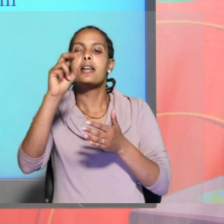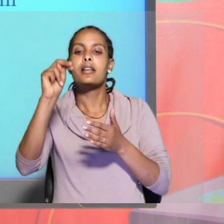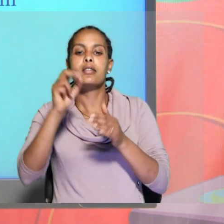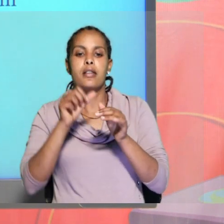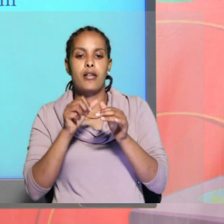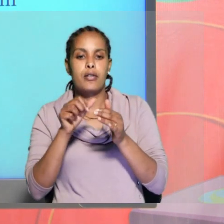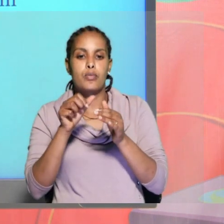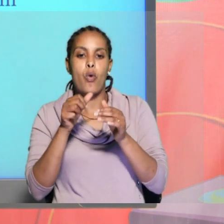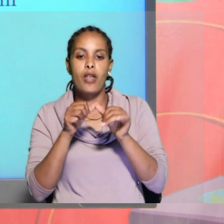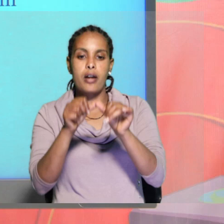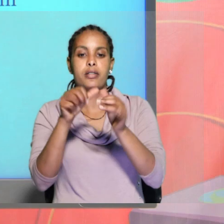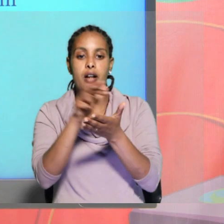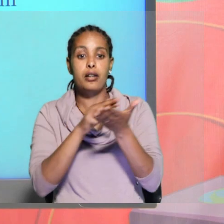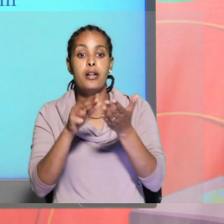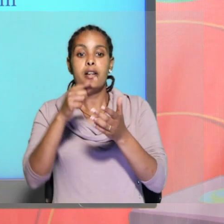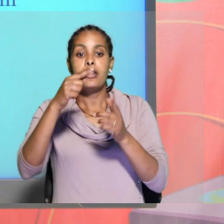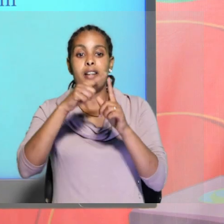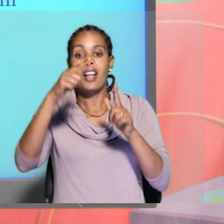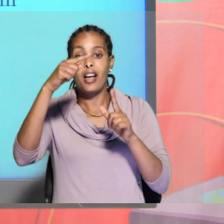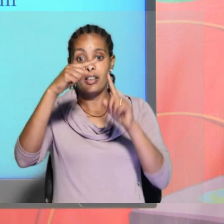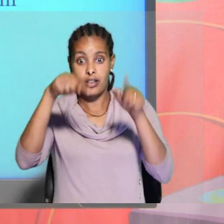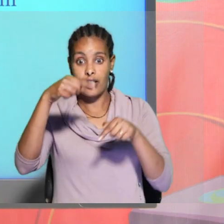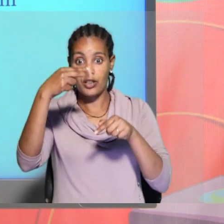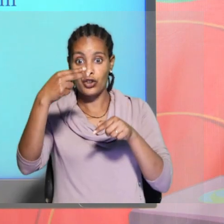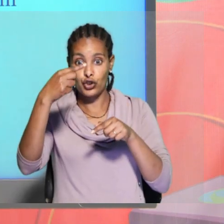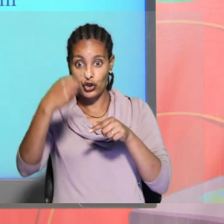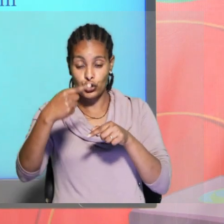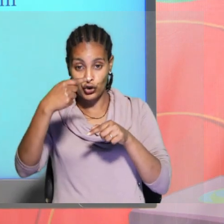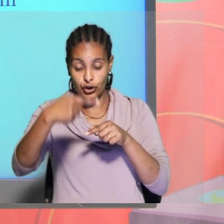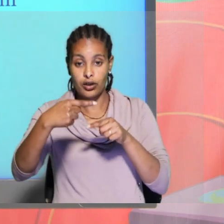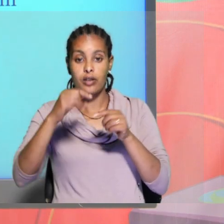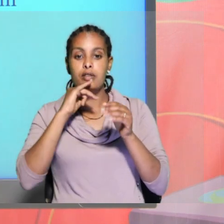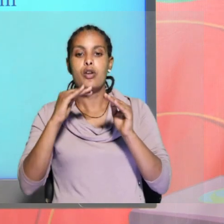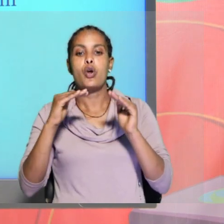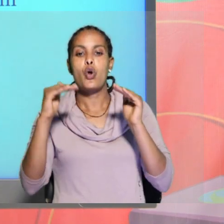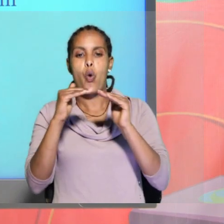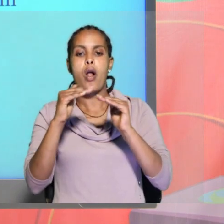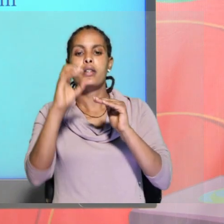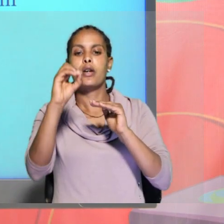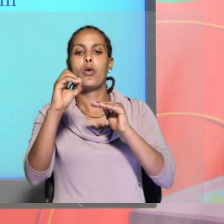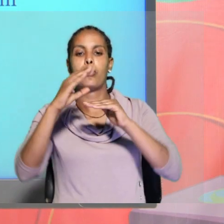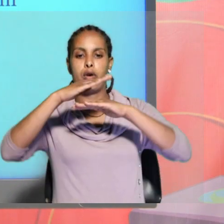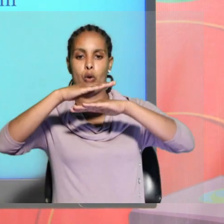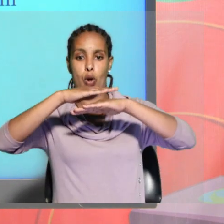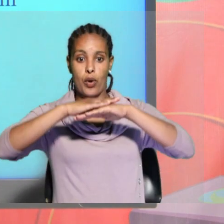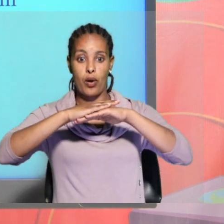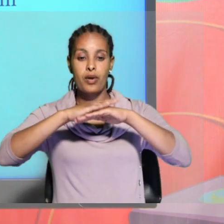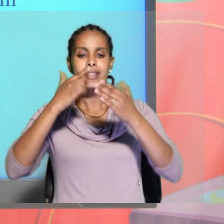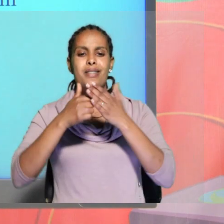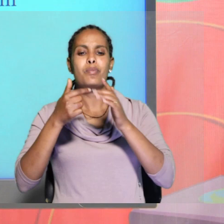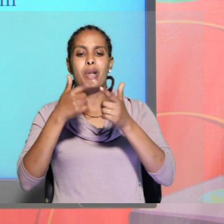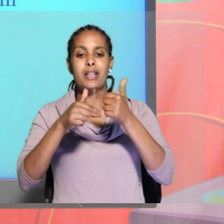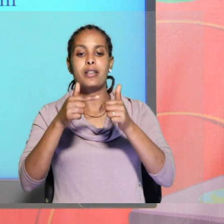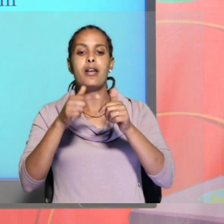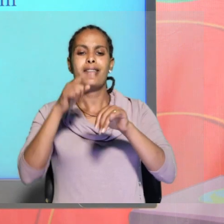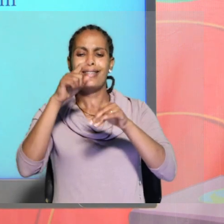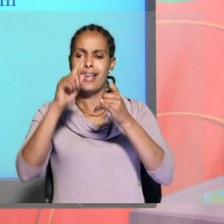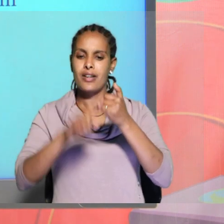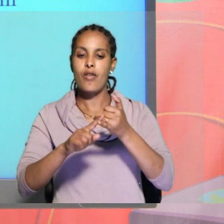reaction. If delta G equals 0, the reaction is equilibrium reaction. This brings us